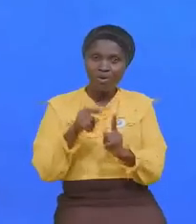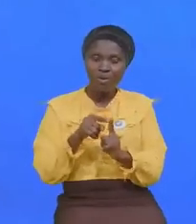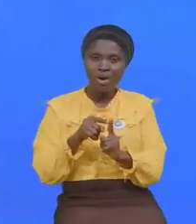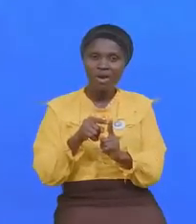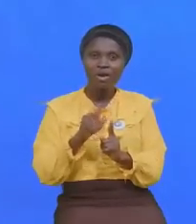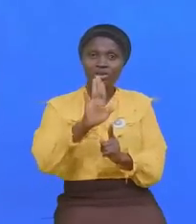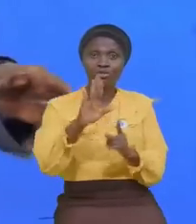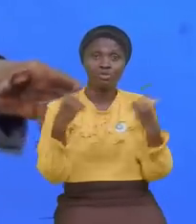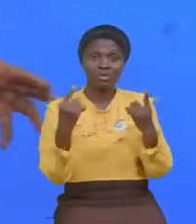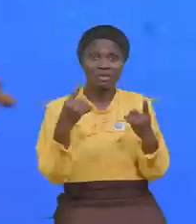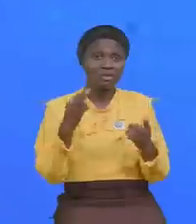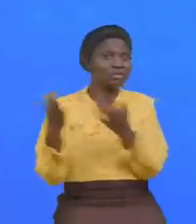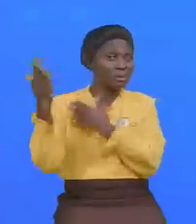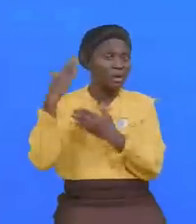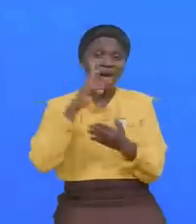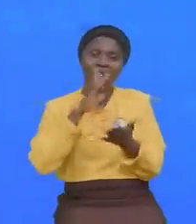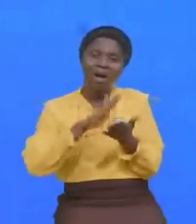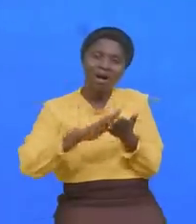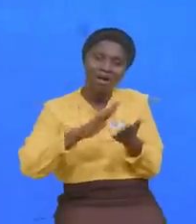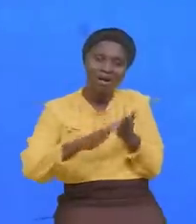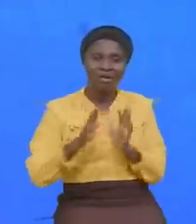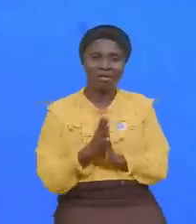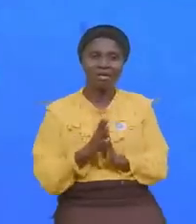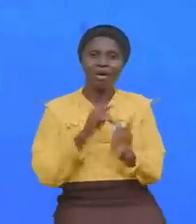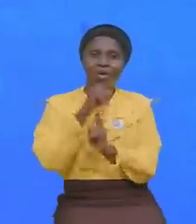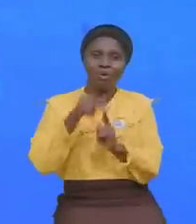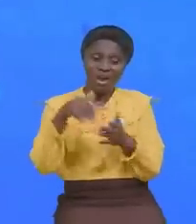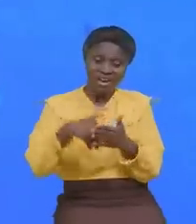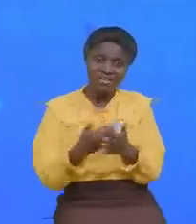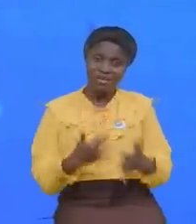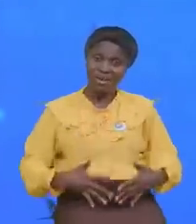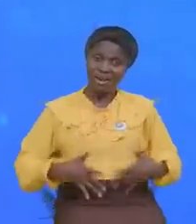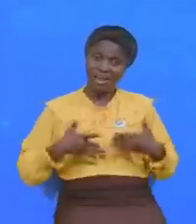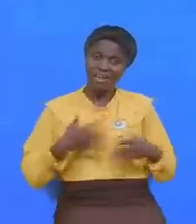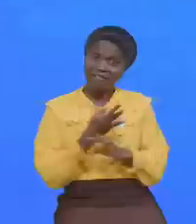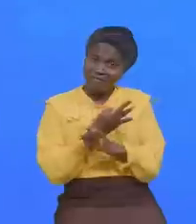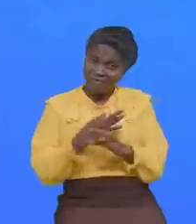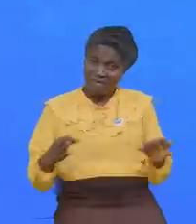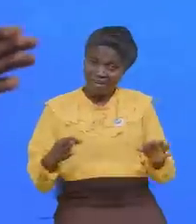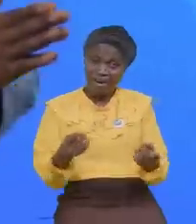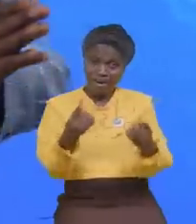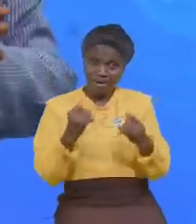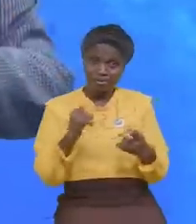are forgiven, when a new life and freedom comes to you,